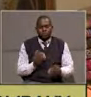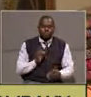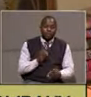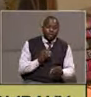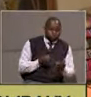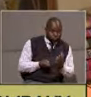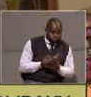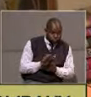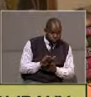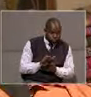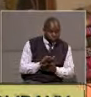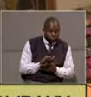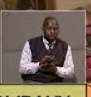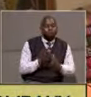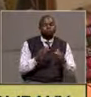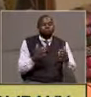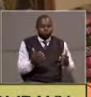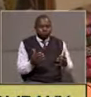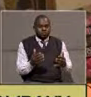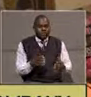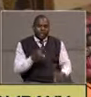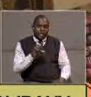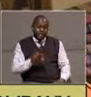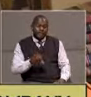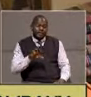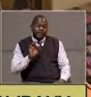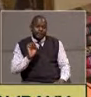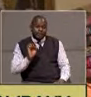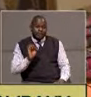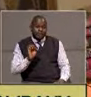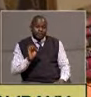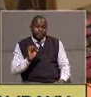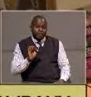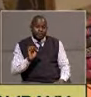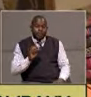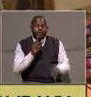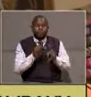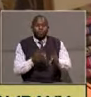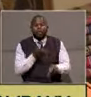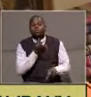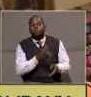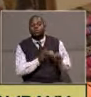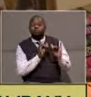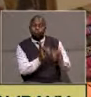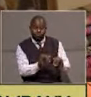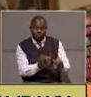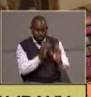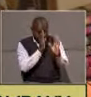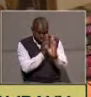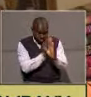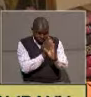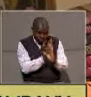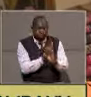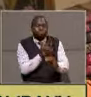that there are 98 people here who stay